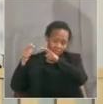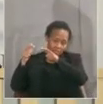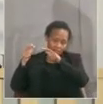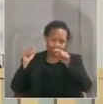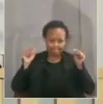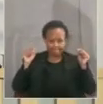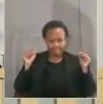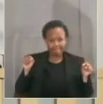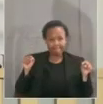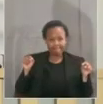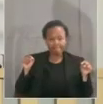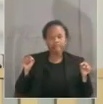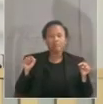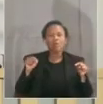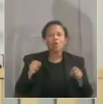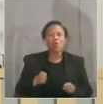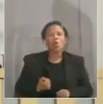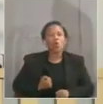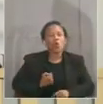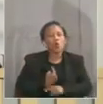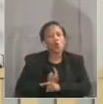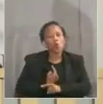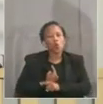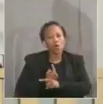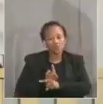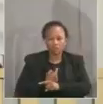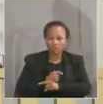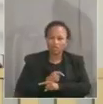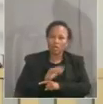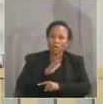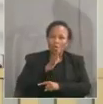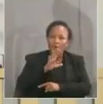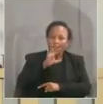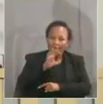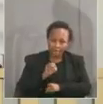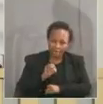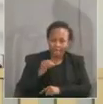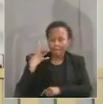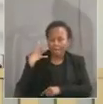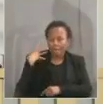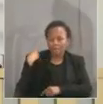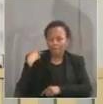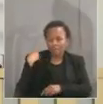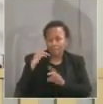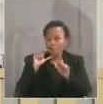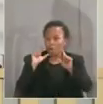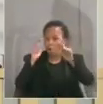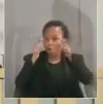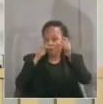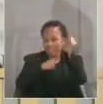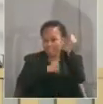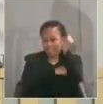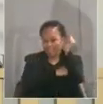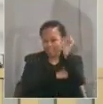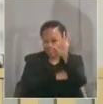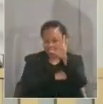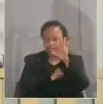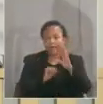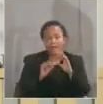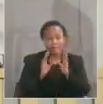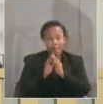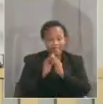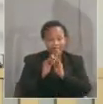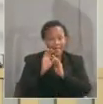always, every time, there will be an interministerial committee. So as then all the structures from